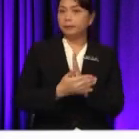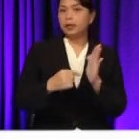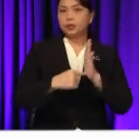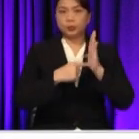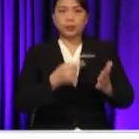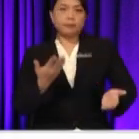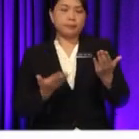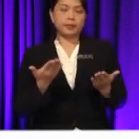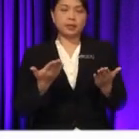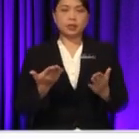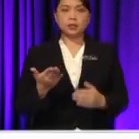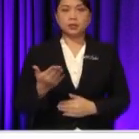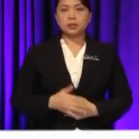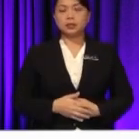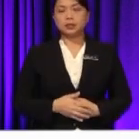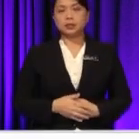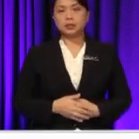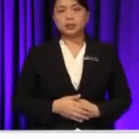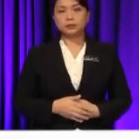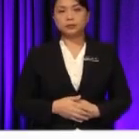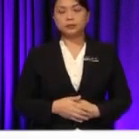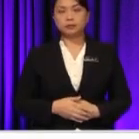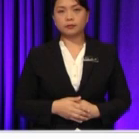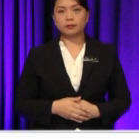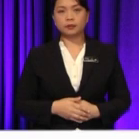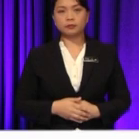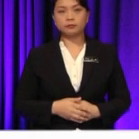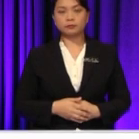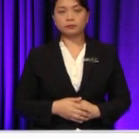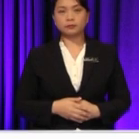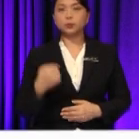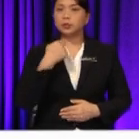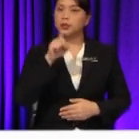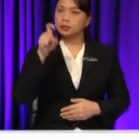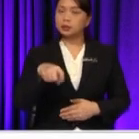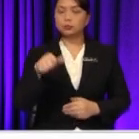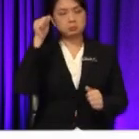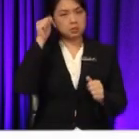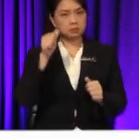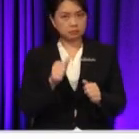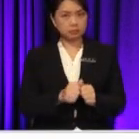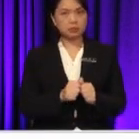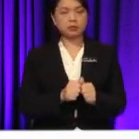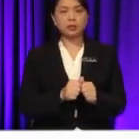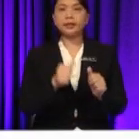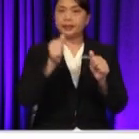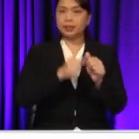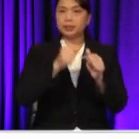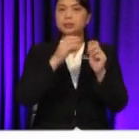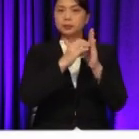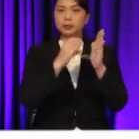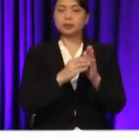extra facts or interesting events in life. Okay? And we need to be reminded that each paragraph needs to start with a